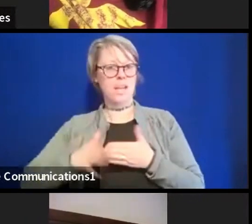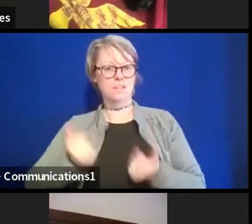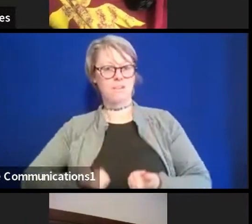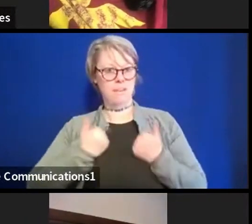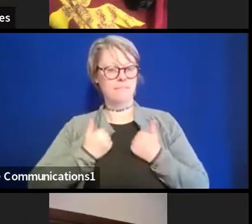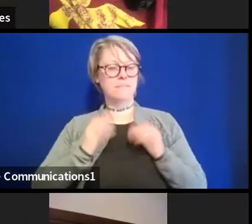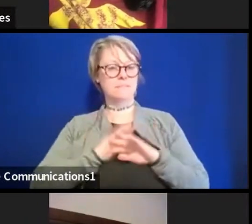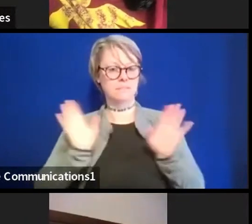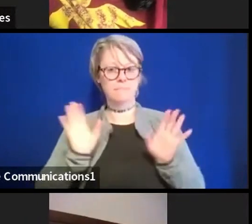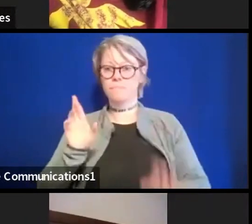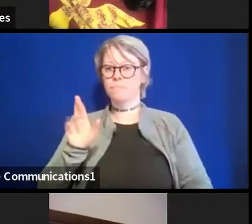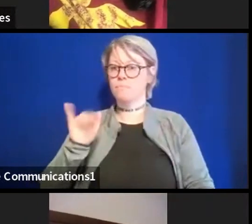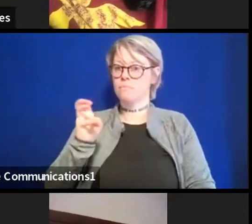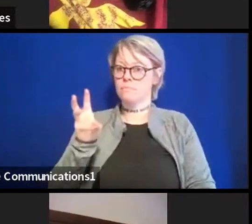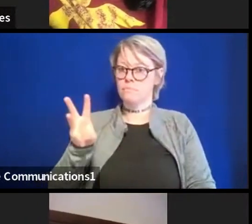Fantastic. Rainbow?